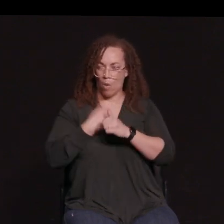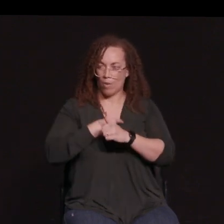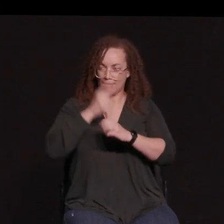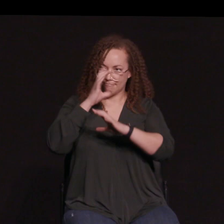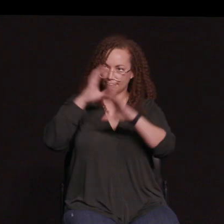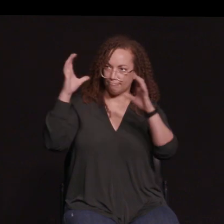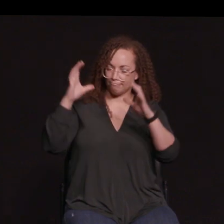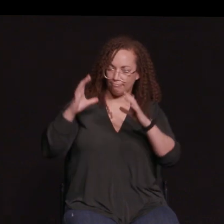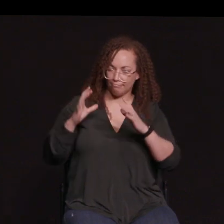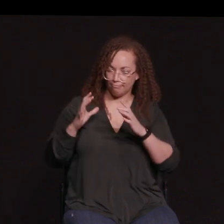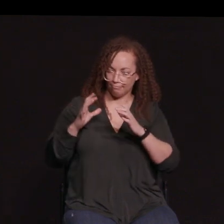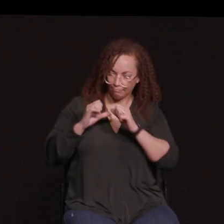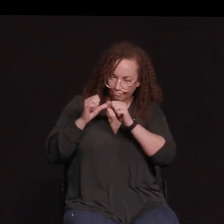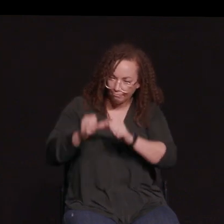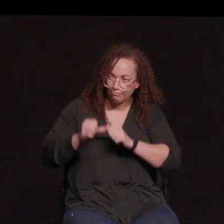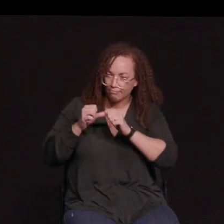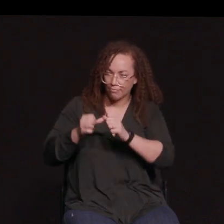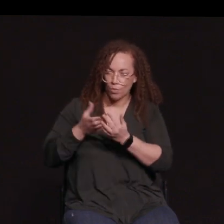death.